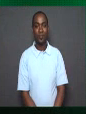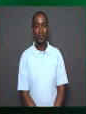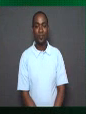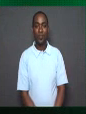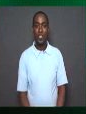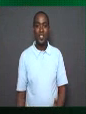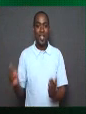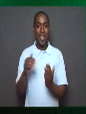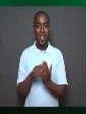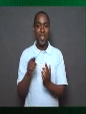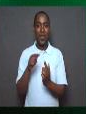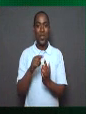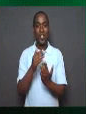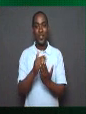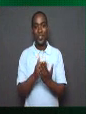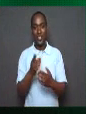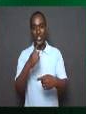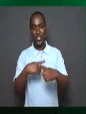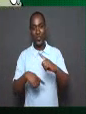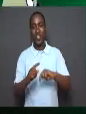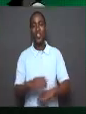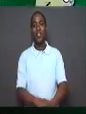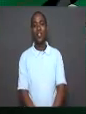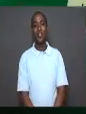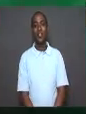Let's get back to our lesson.